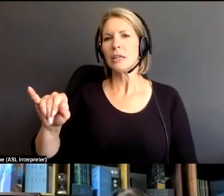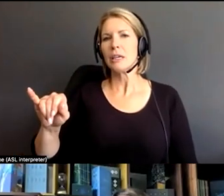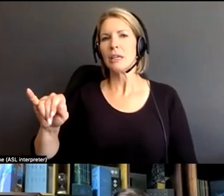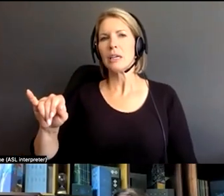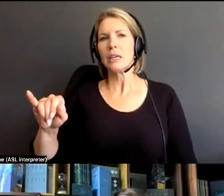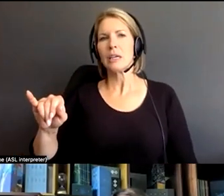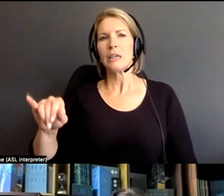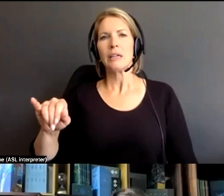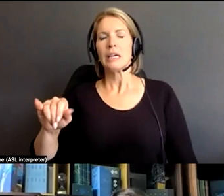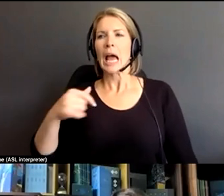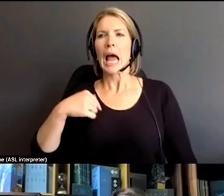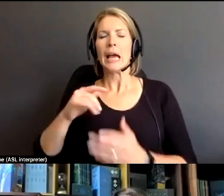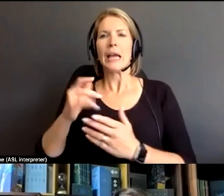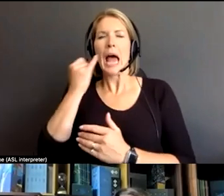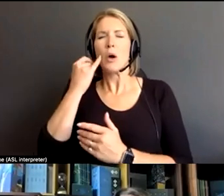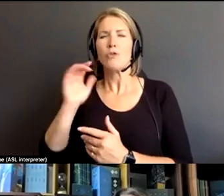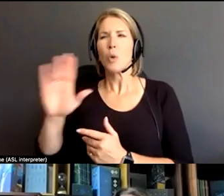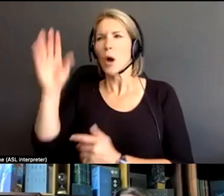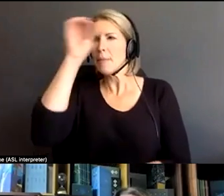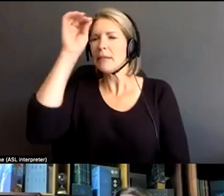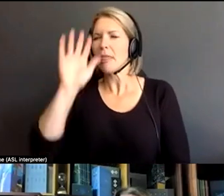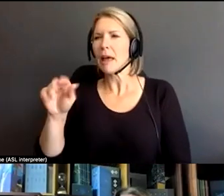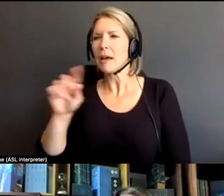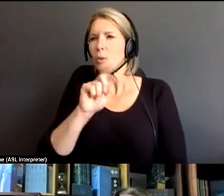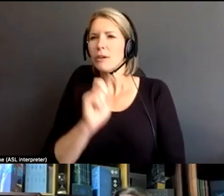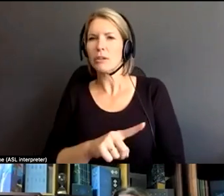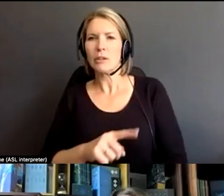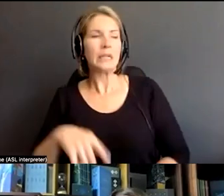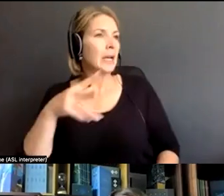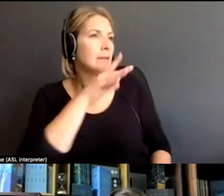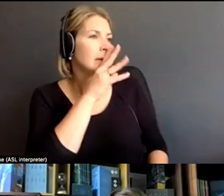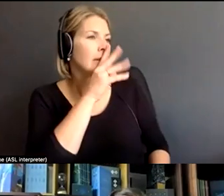Sorry, Gigi, we can't hear you. Do you have your mic muted?